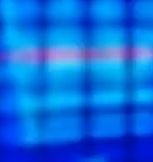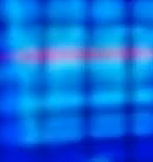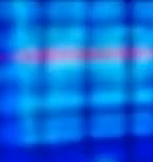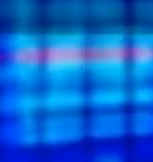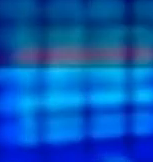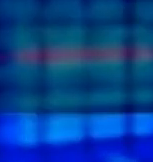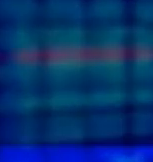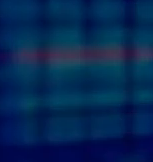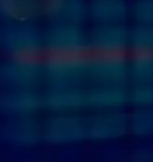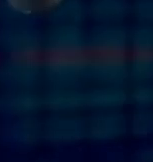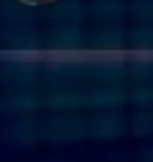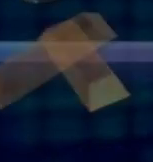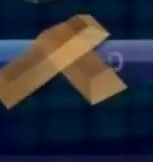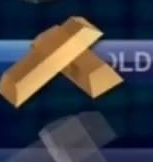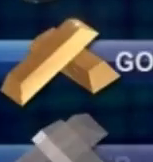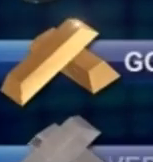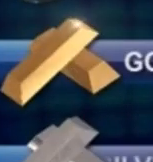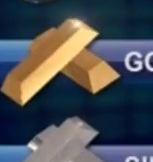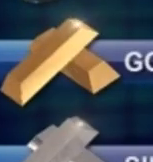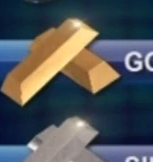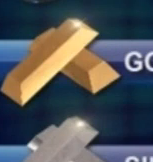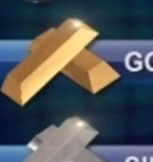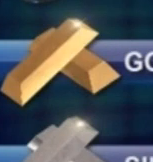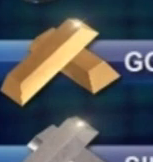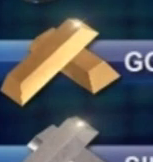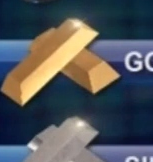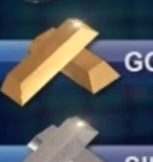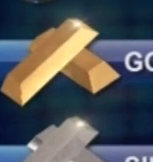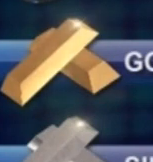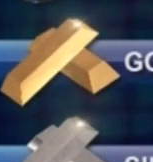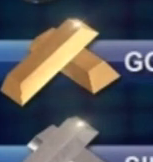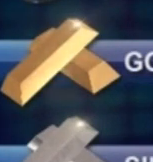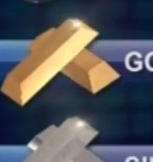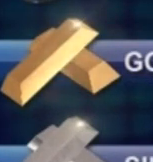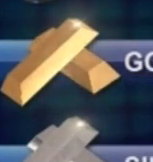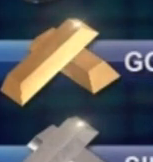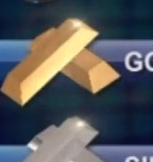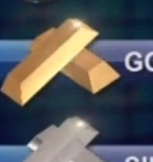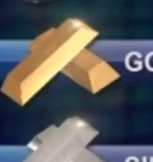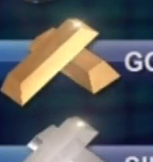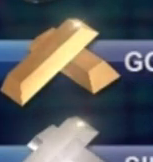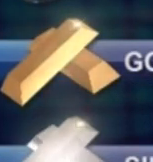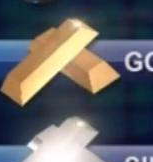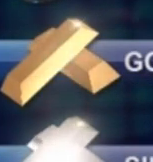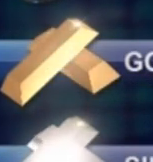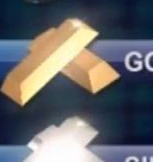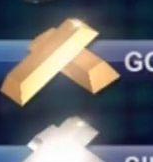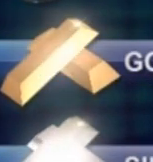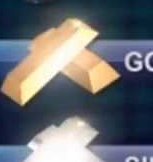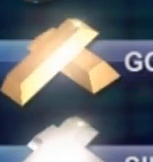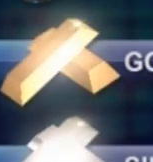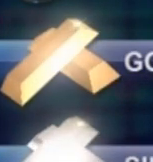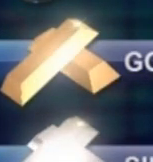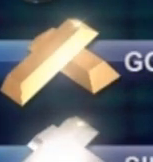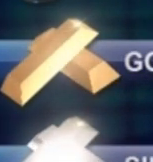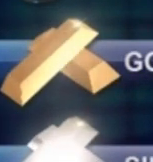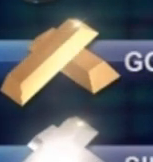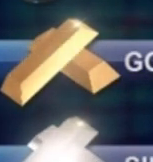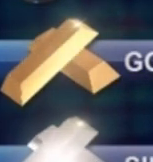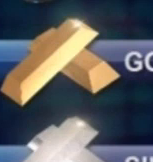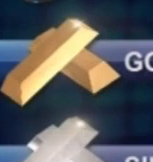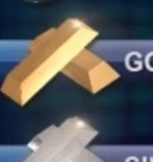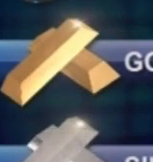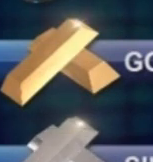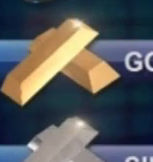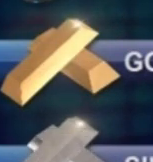at commodities, oil rose almost $1, remaining around the $42 a barrel mark. Gold went back on the rise, hitting